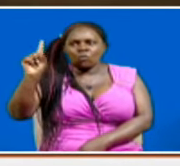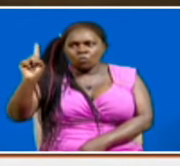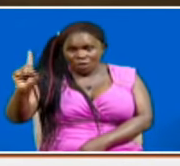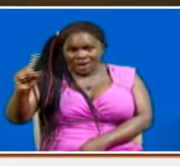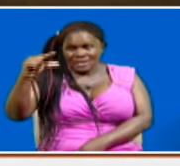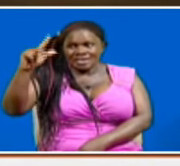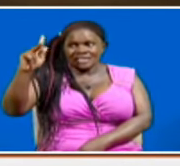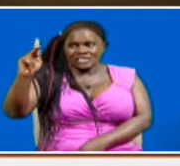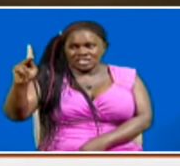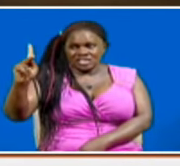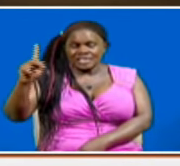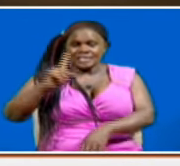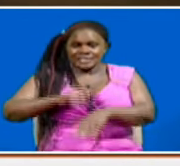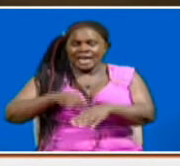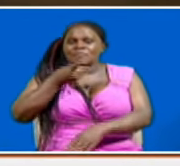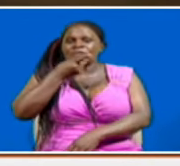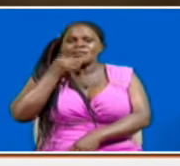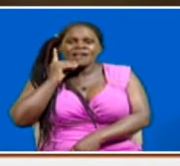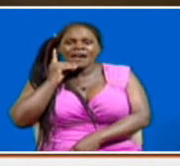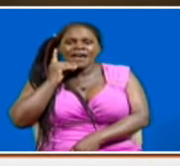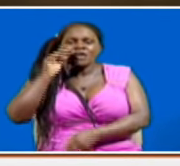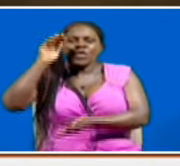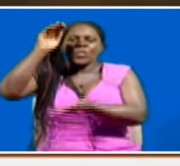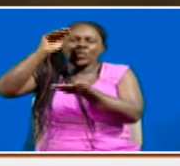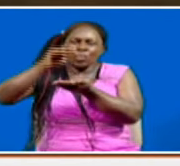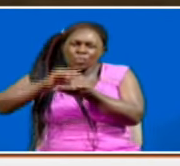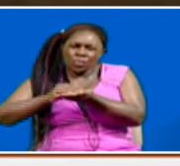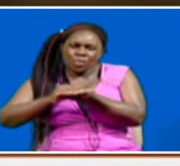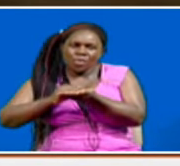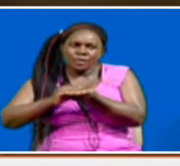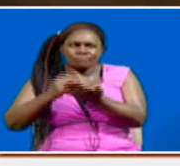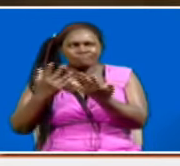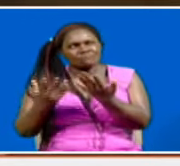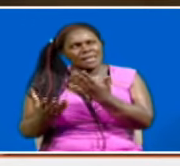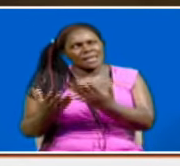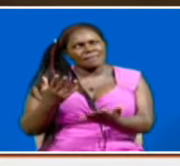here, the fresh, might get maybe